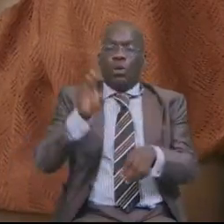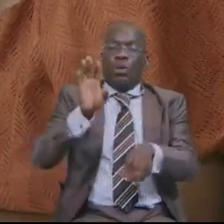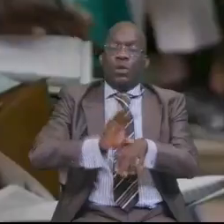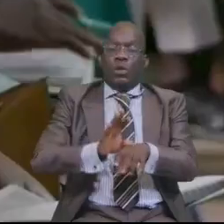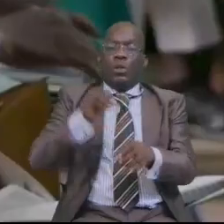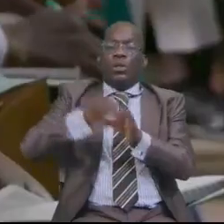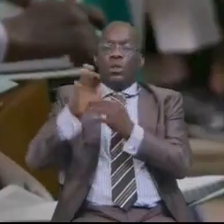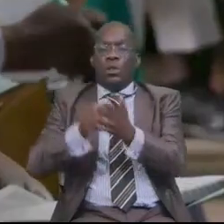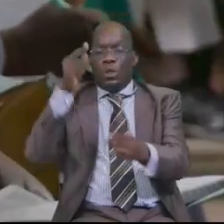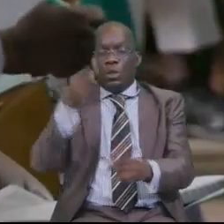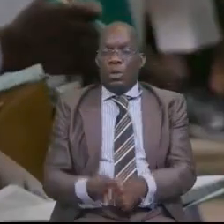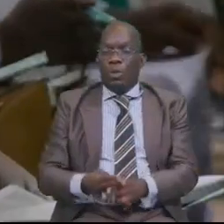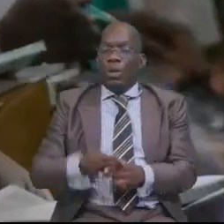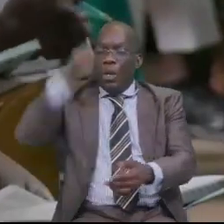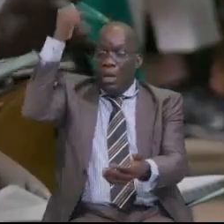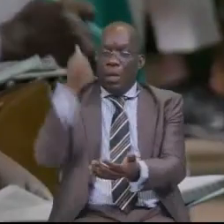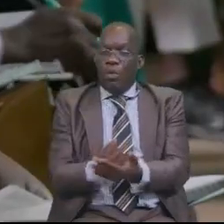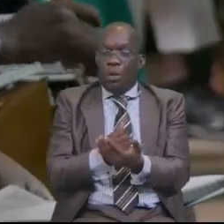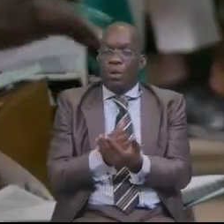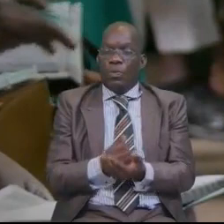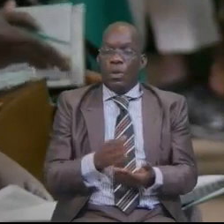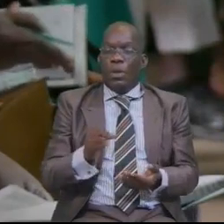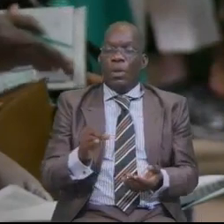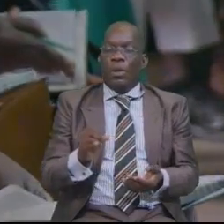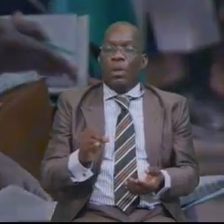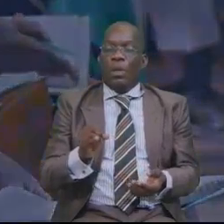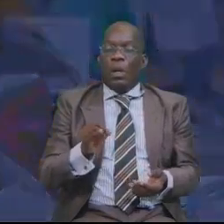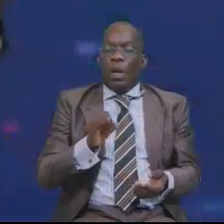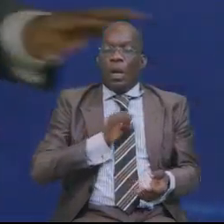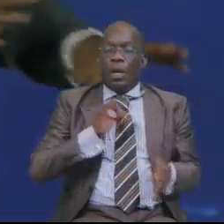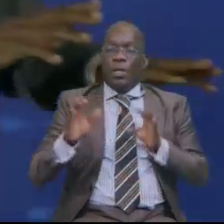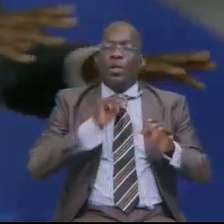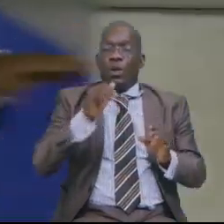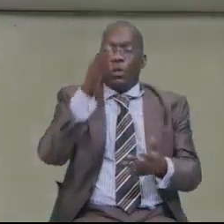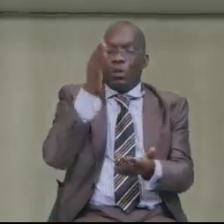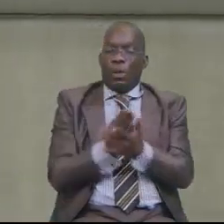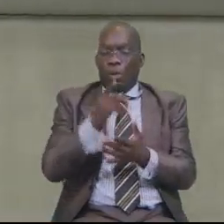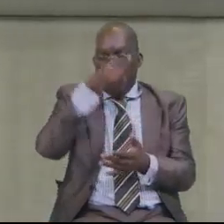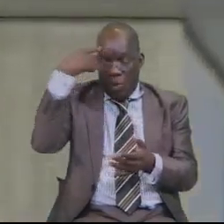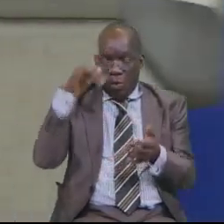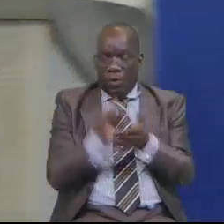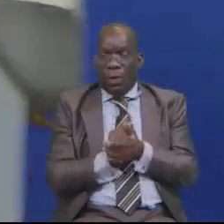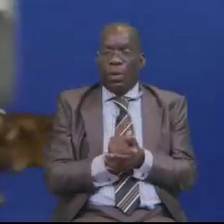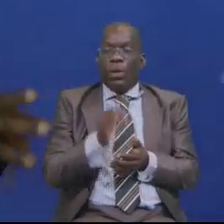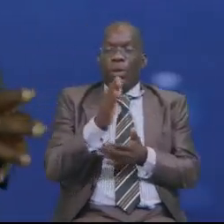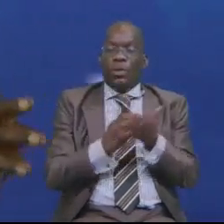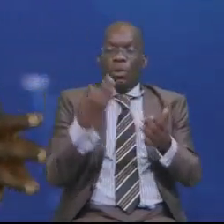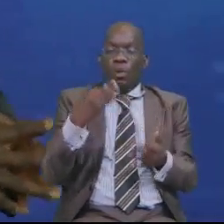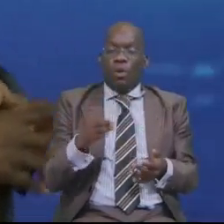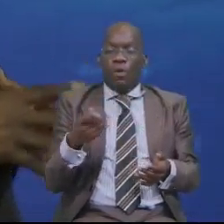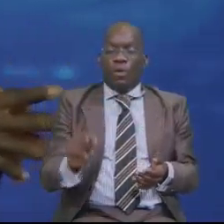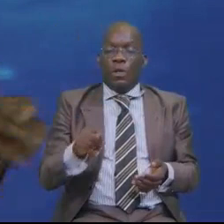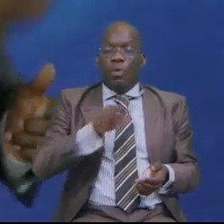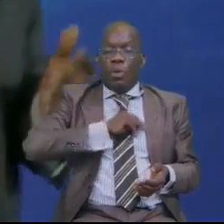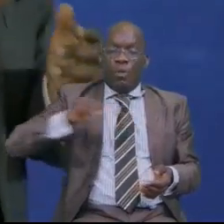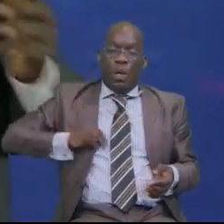amen. I didn't stop because of that. And some of the members of my church then,